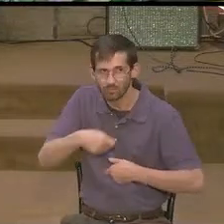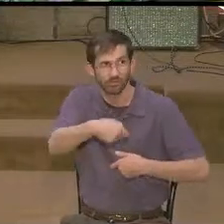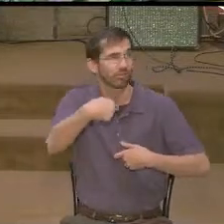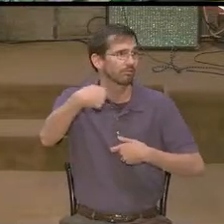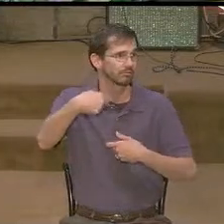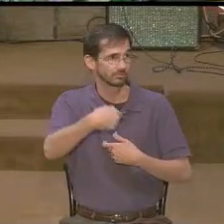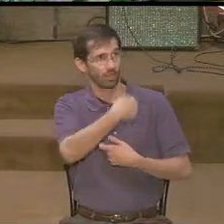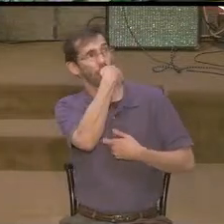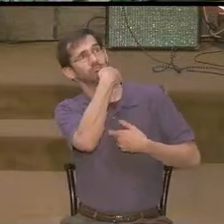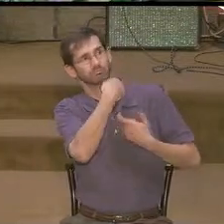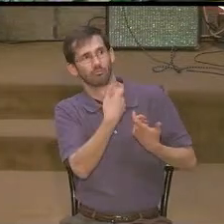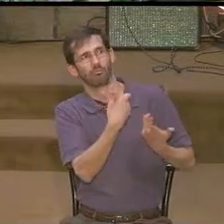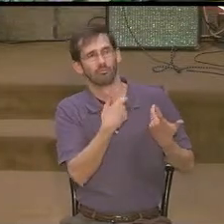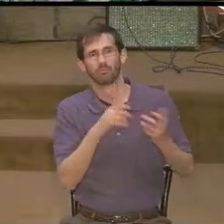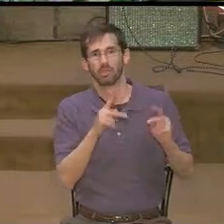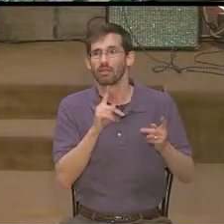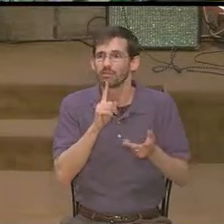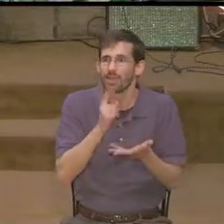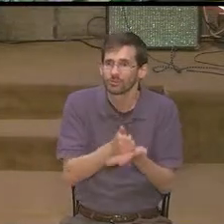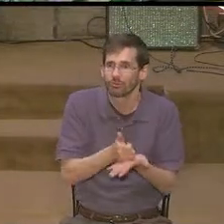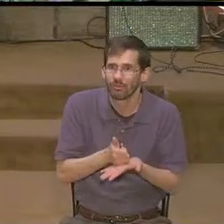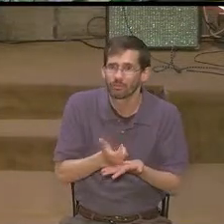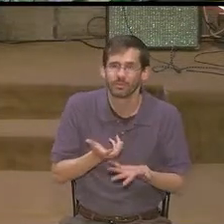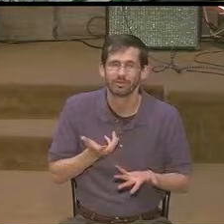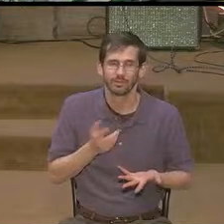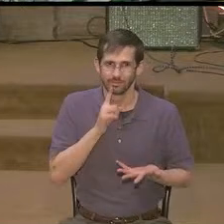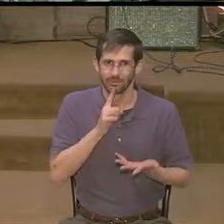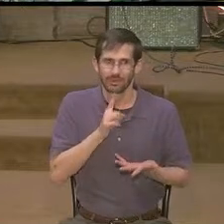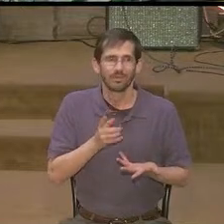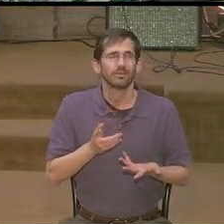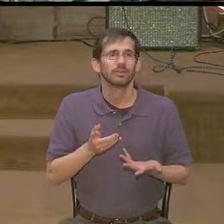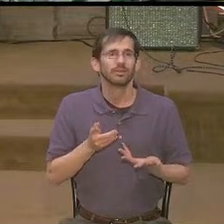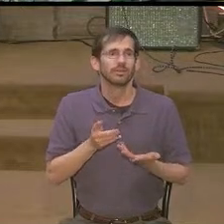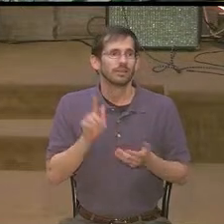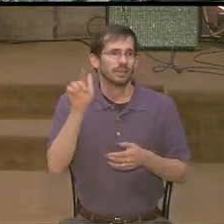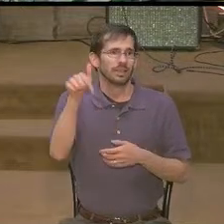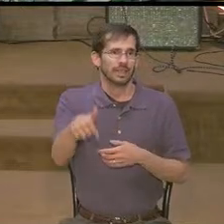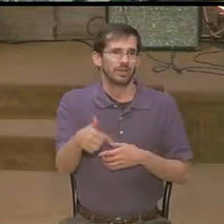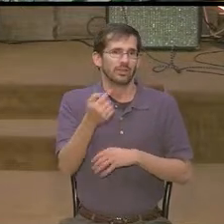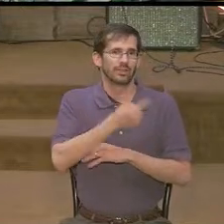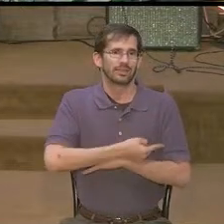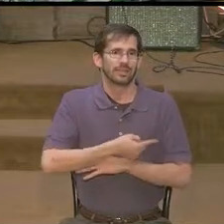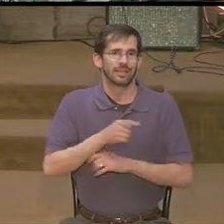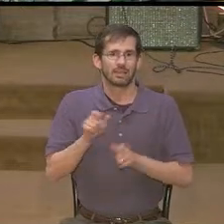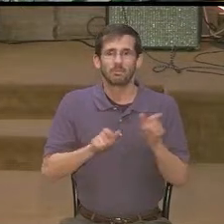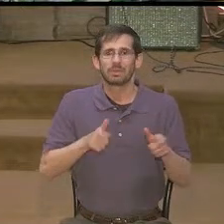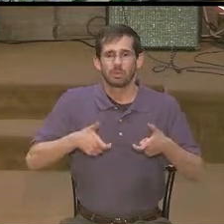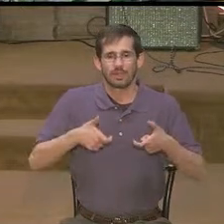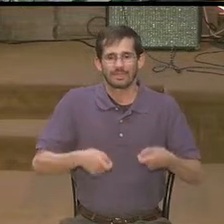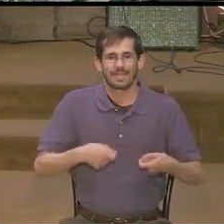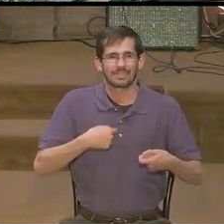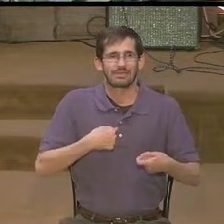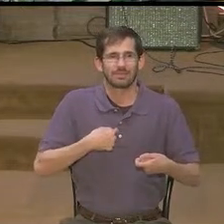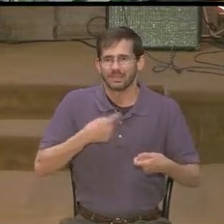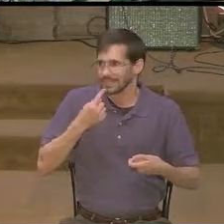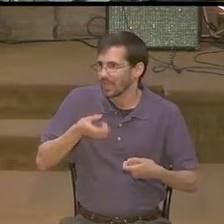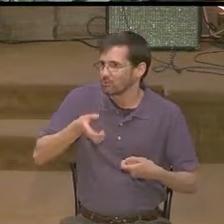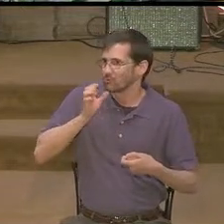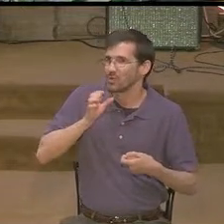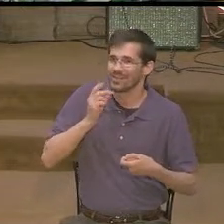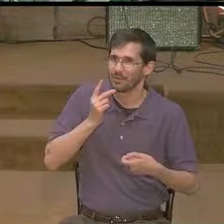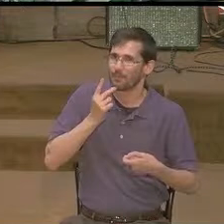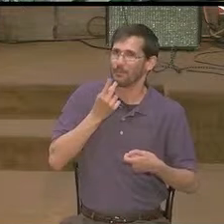help. And then I get, later on in the daytime, I get texts from people that said, drink pickle